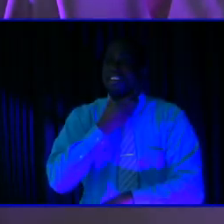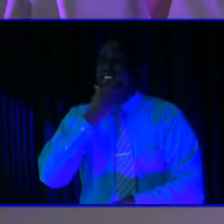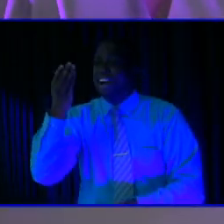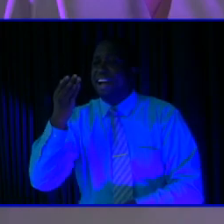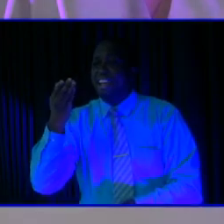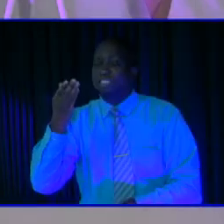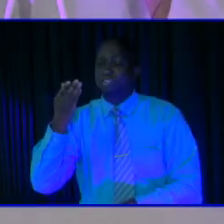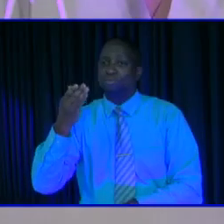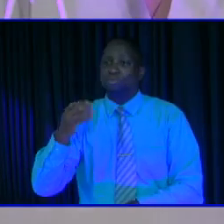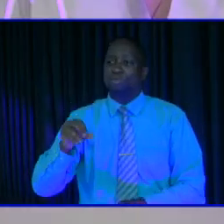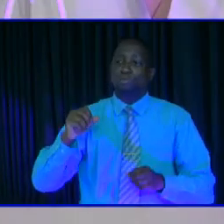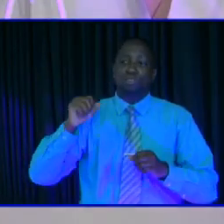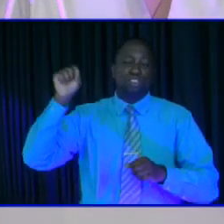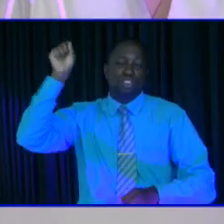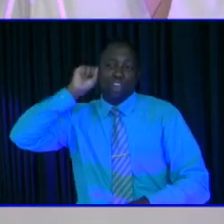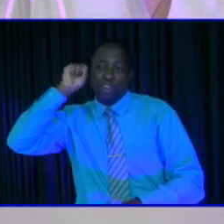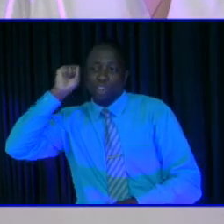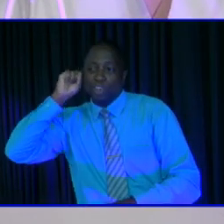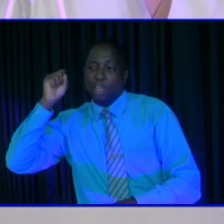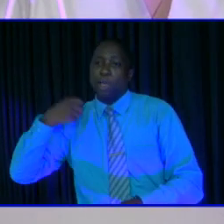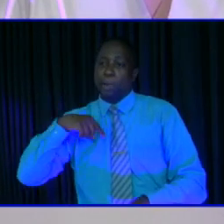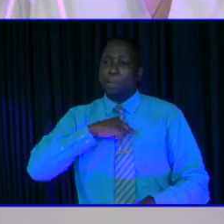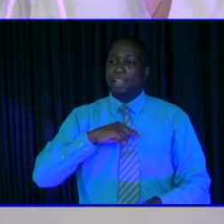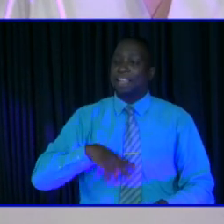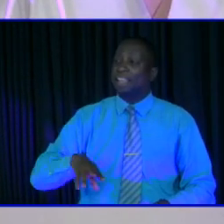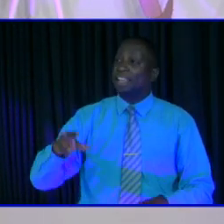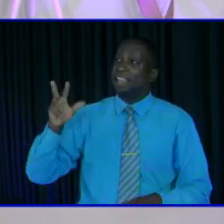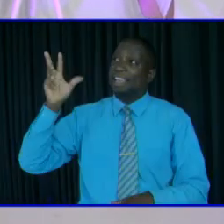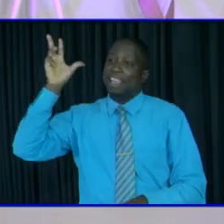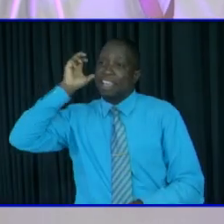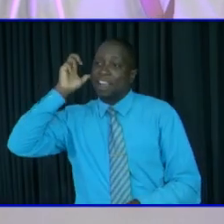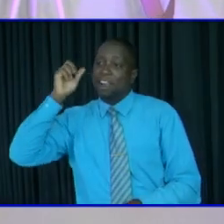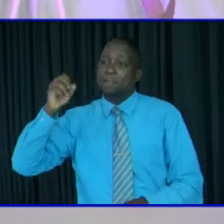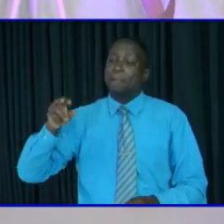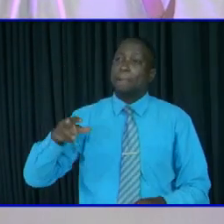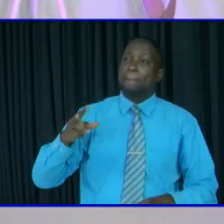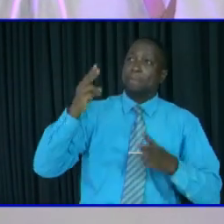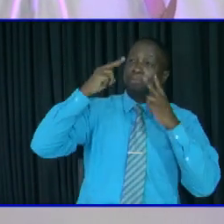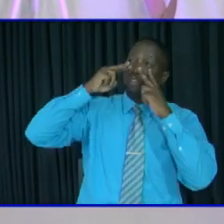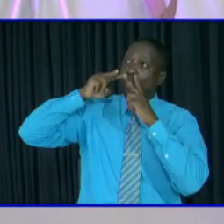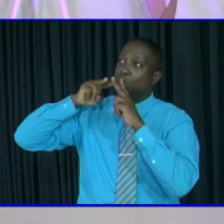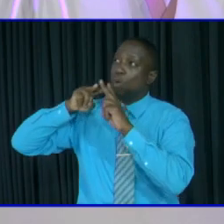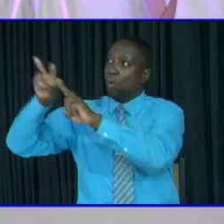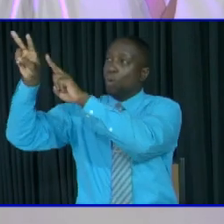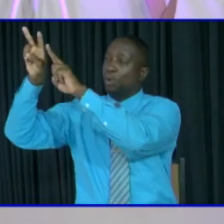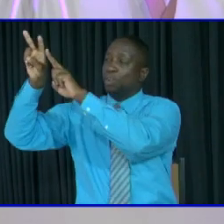midnight cry will be heard. Behold, the bridegroom